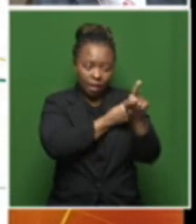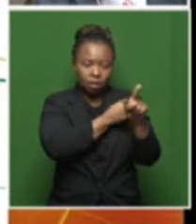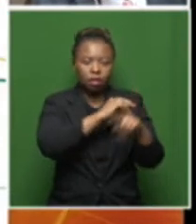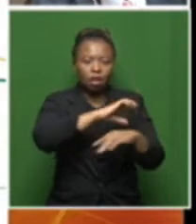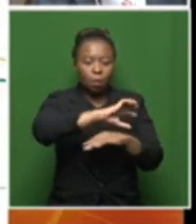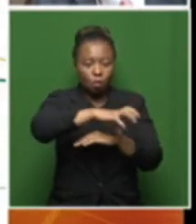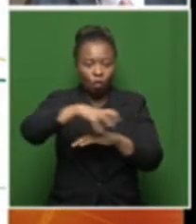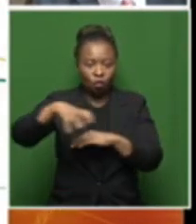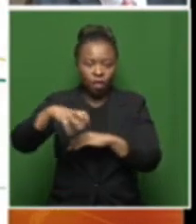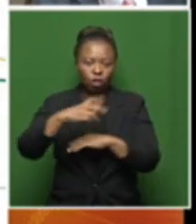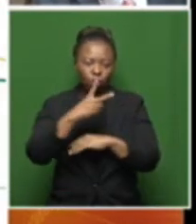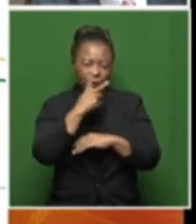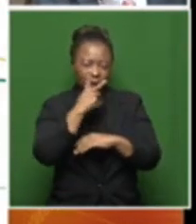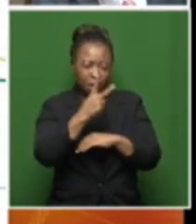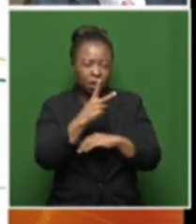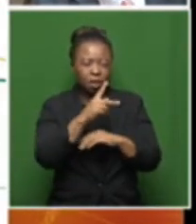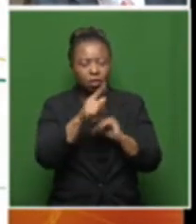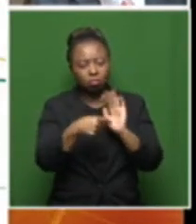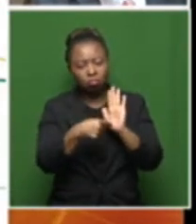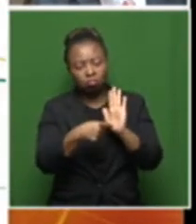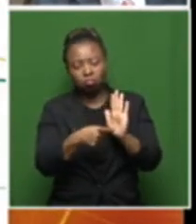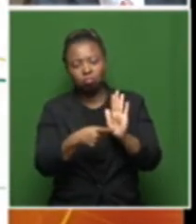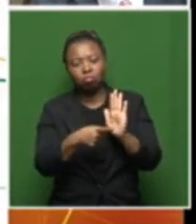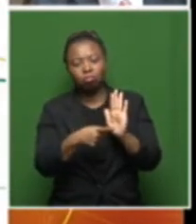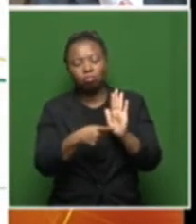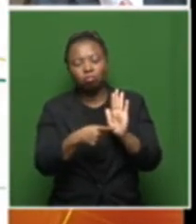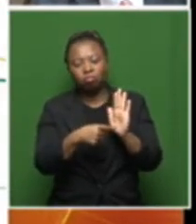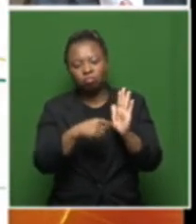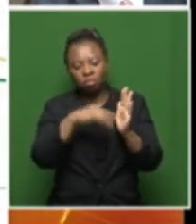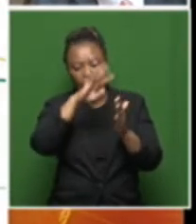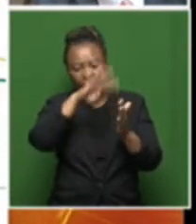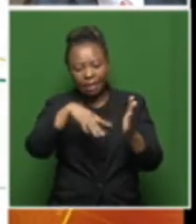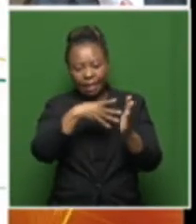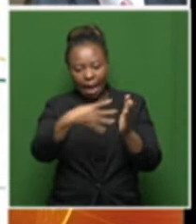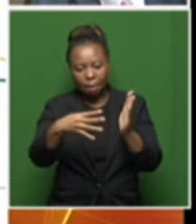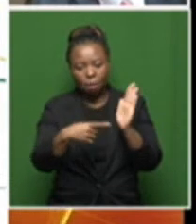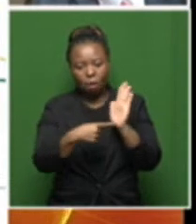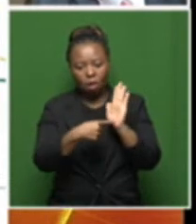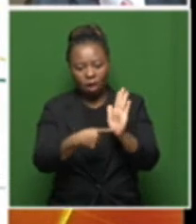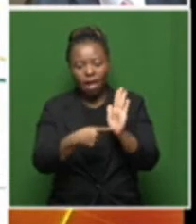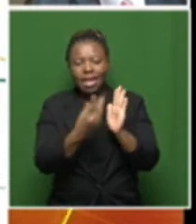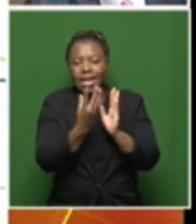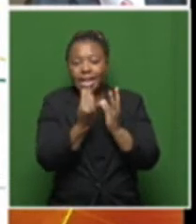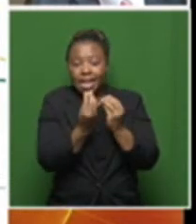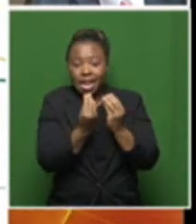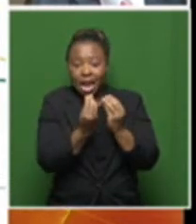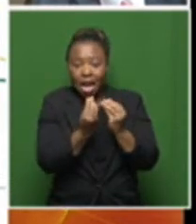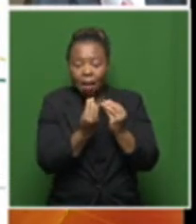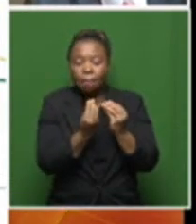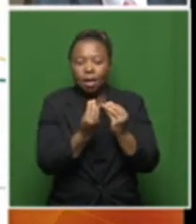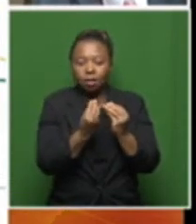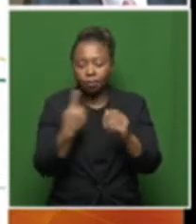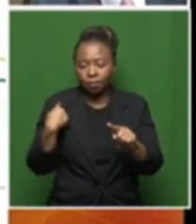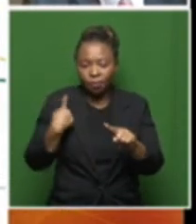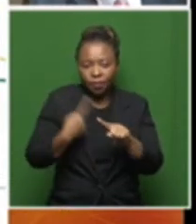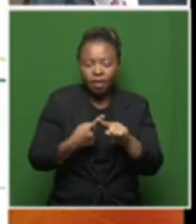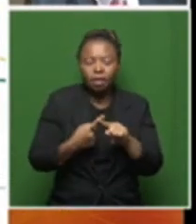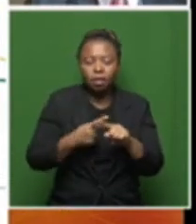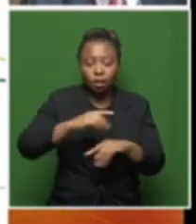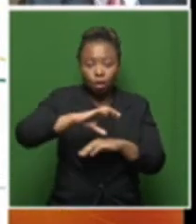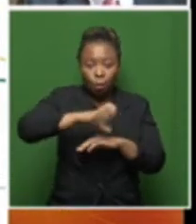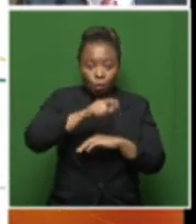an idea. You can see on the table, it shows you the actual numbers of vaccinations done to date in that